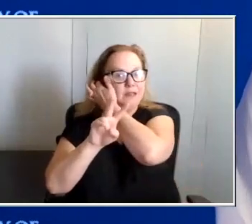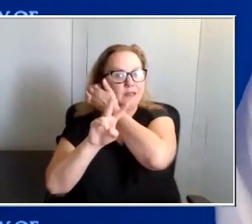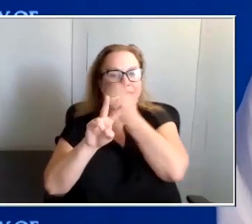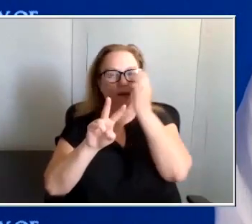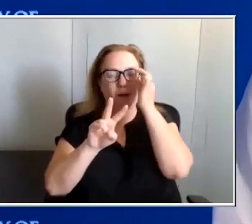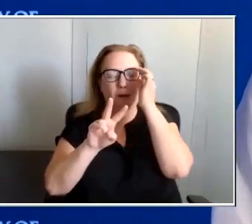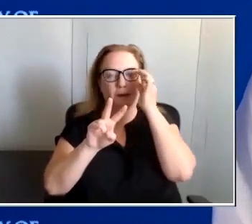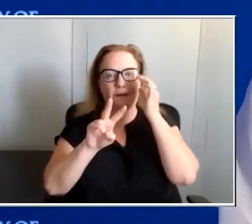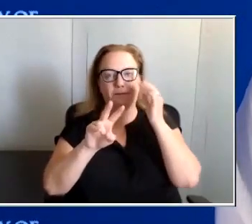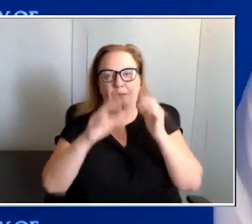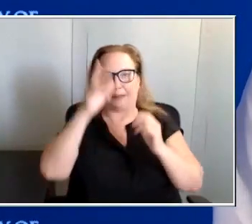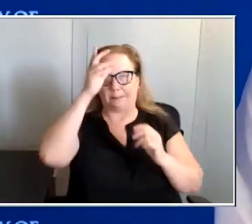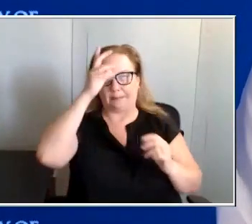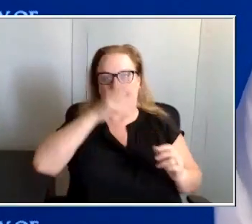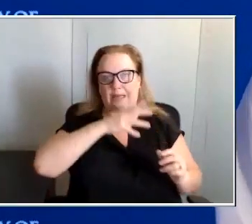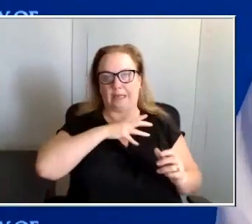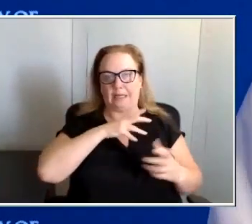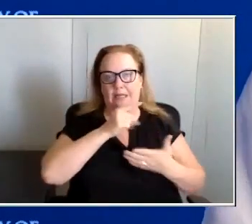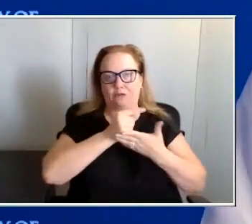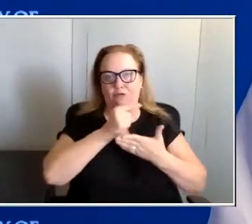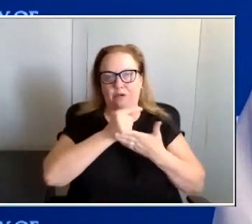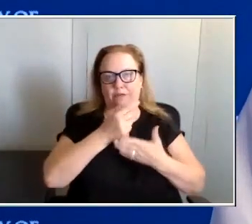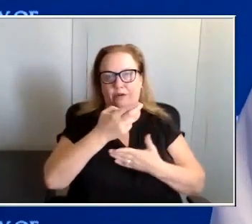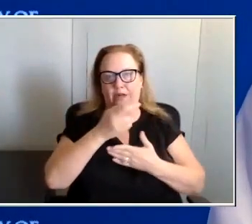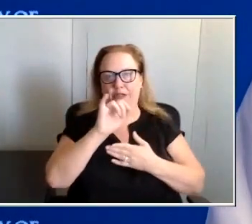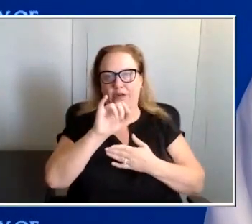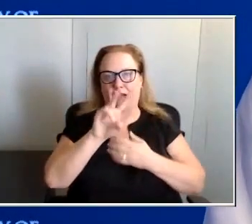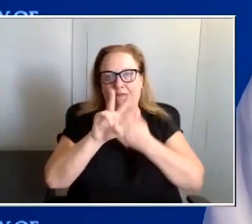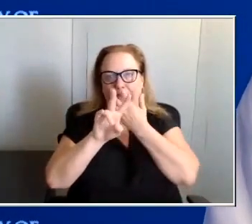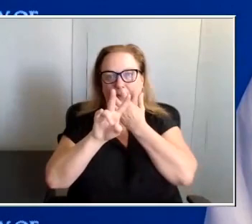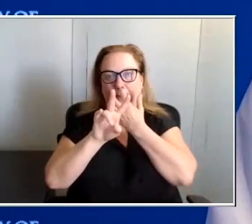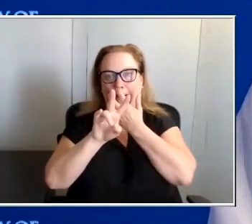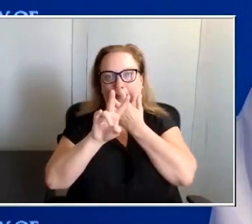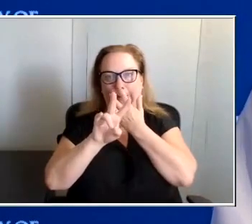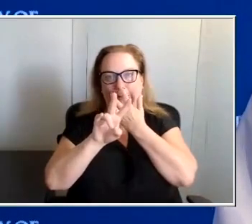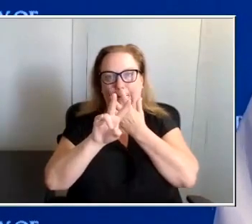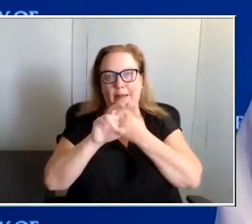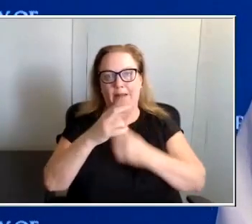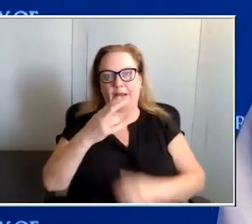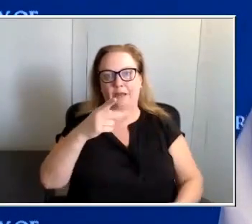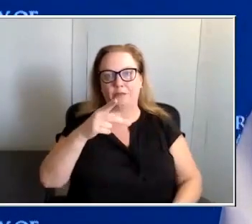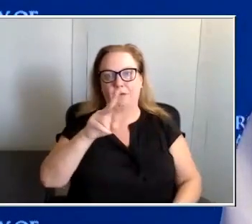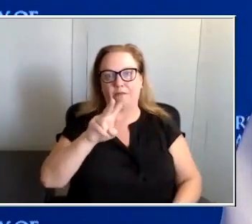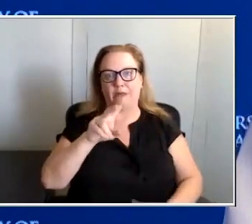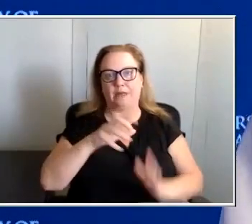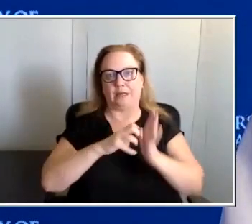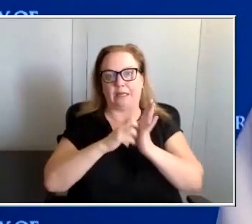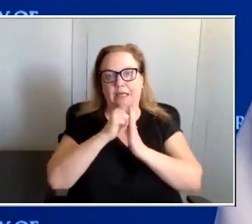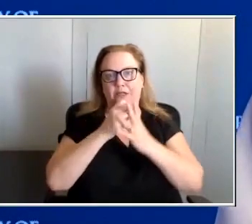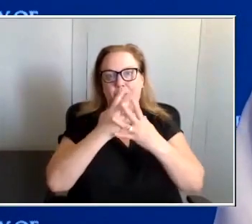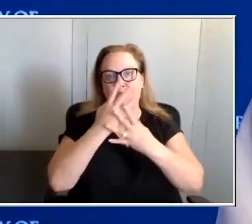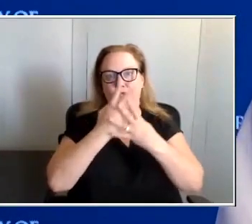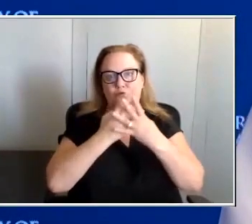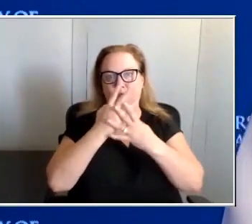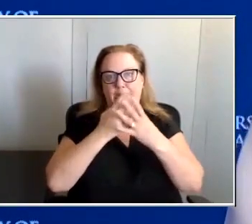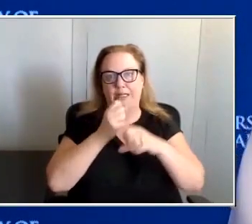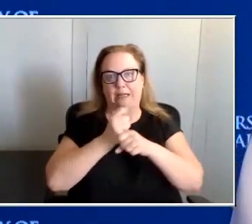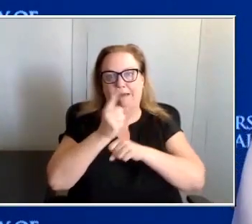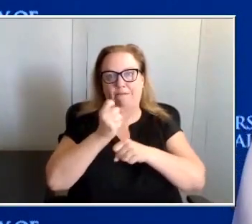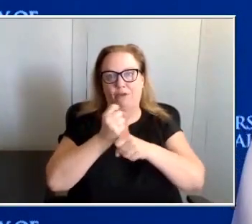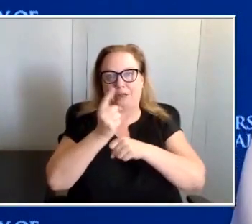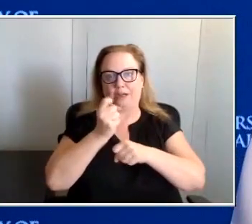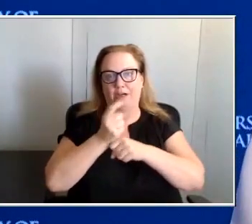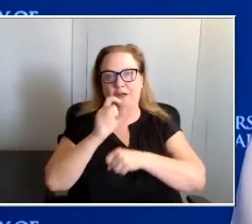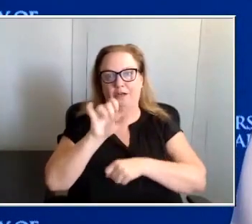my men that I treat for HIV, we do HPV cancer screening as well every year. So that is